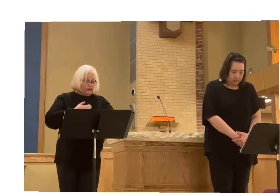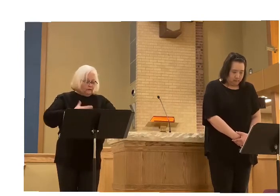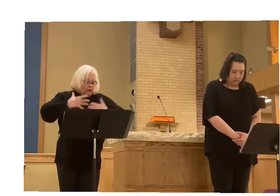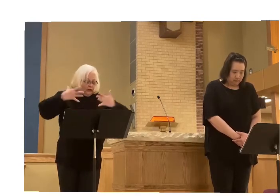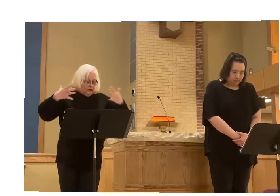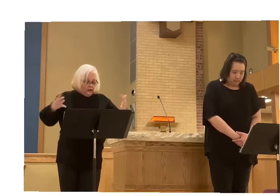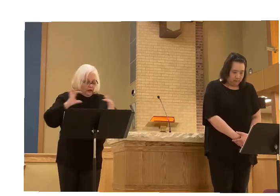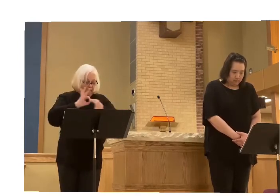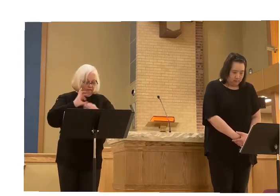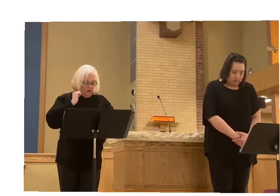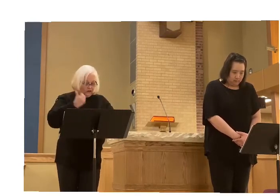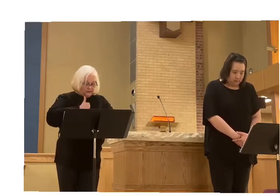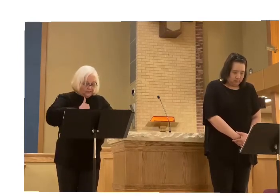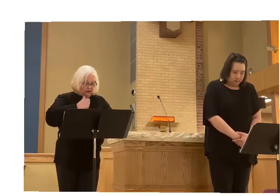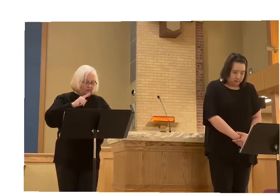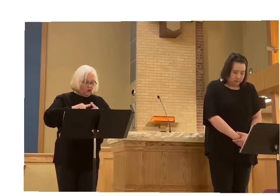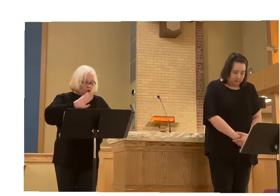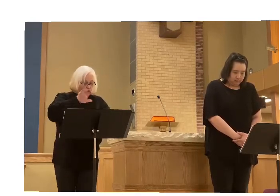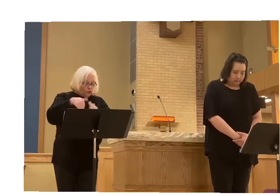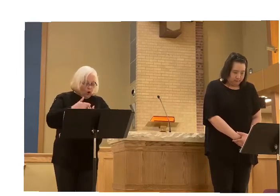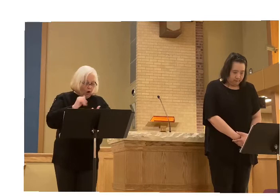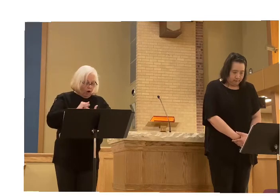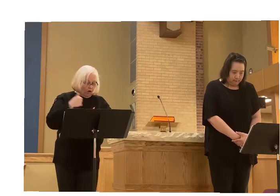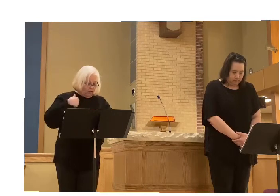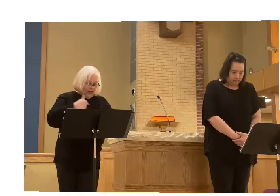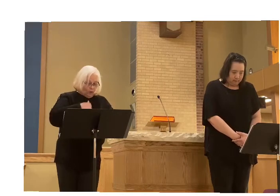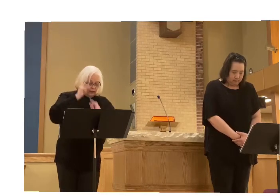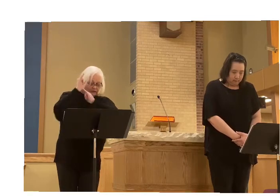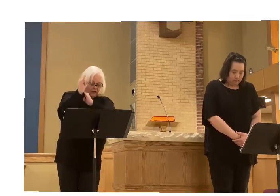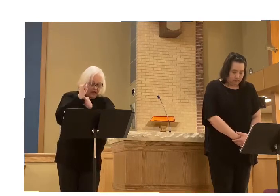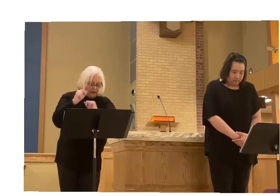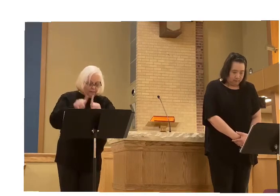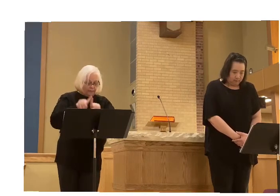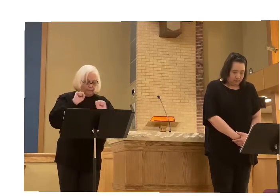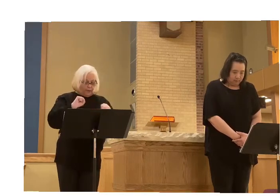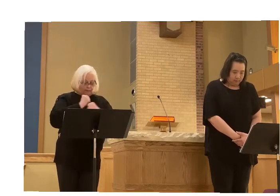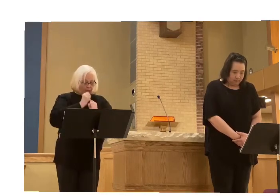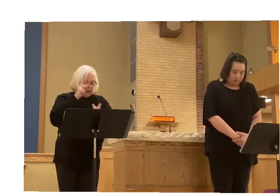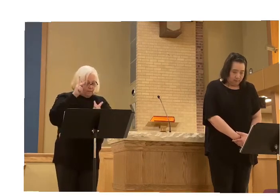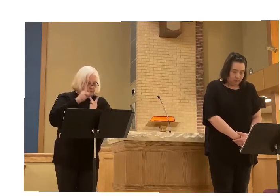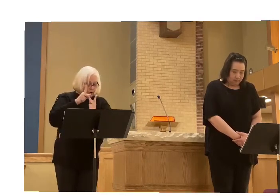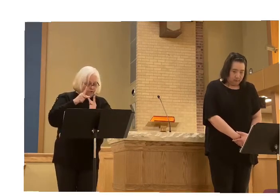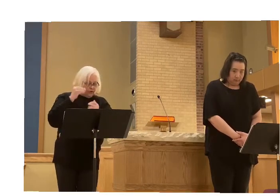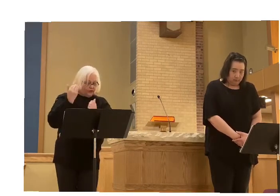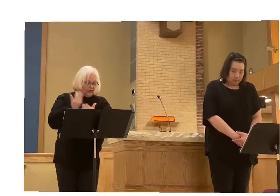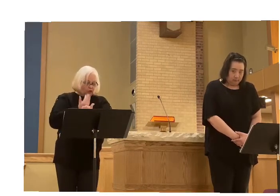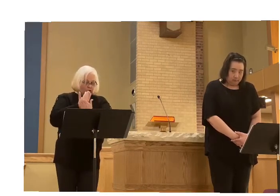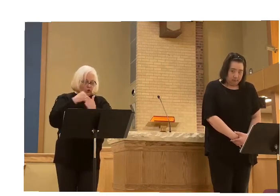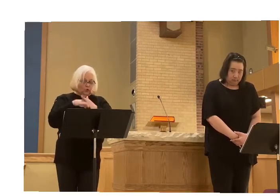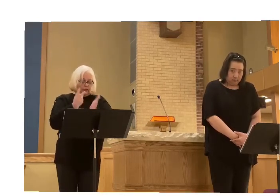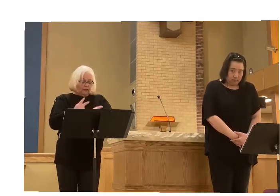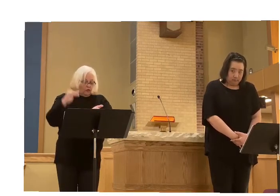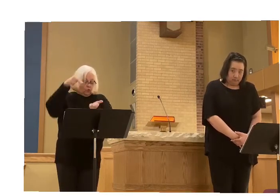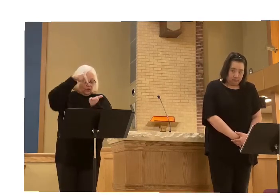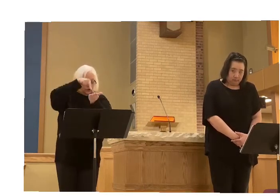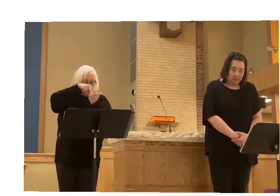that we do for you, so that like you, we might be made perfect in a new resurrection.